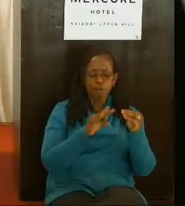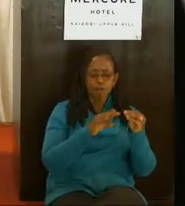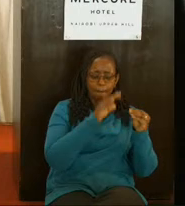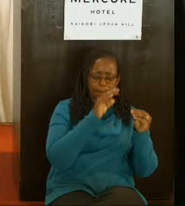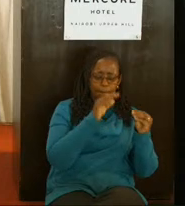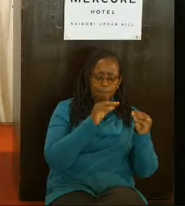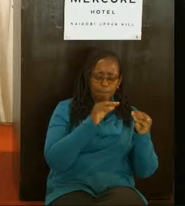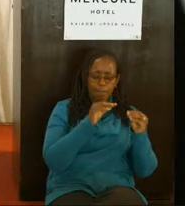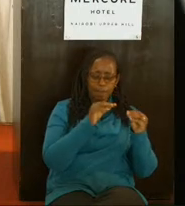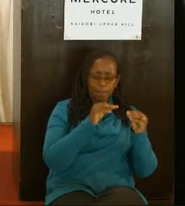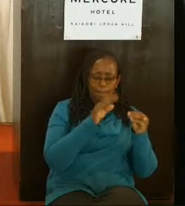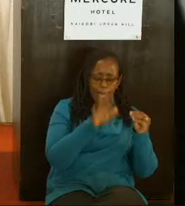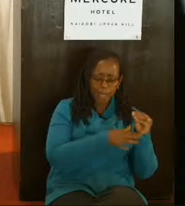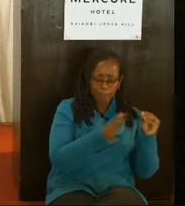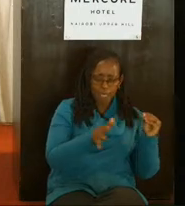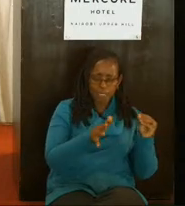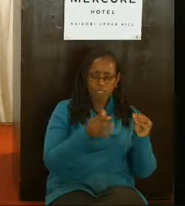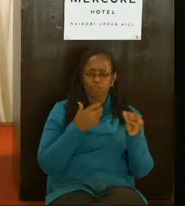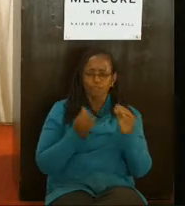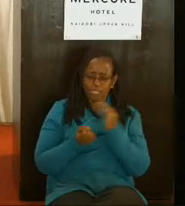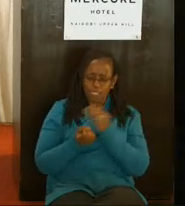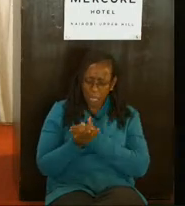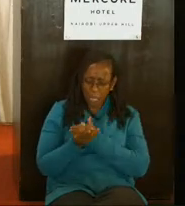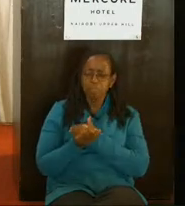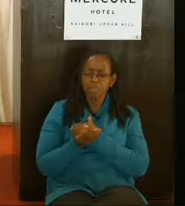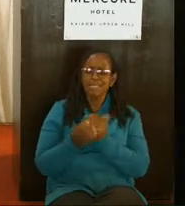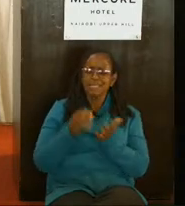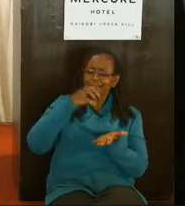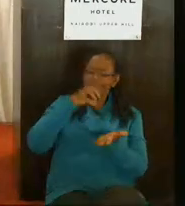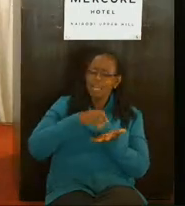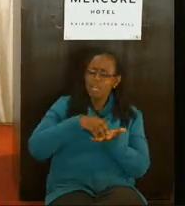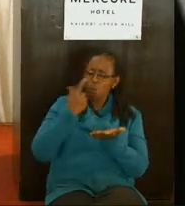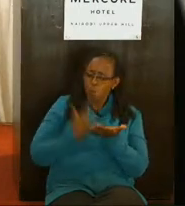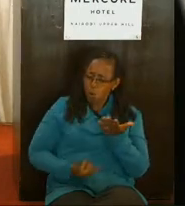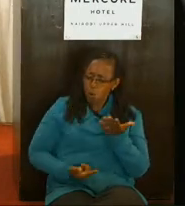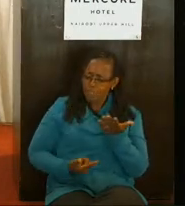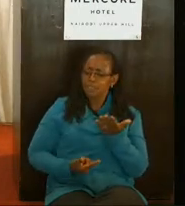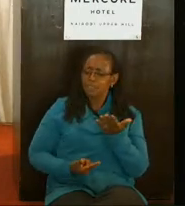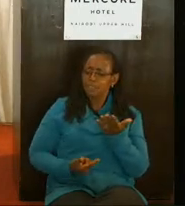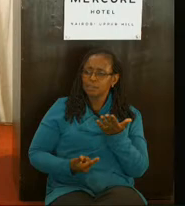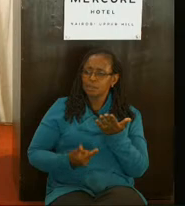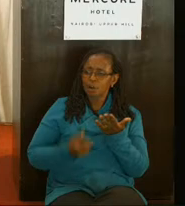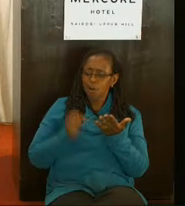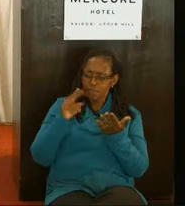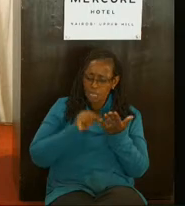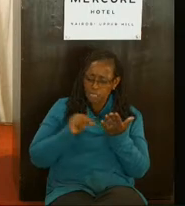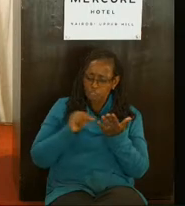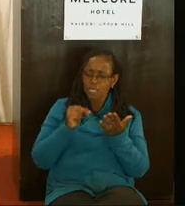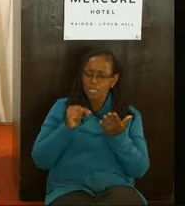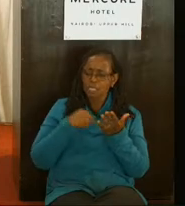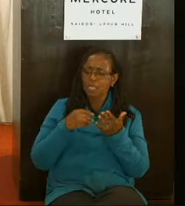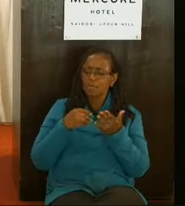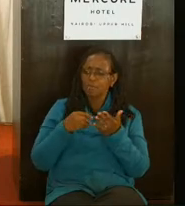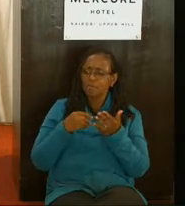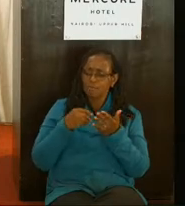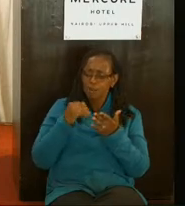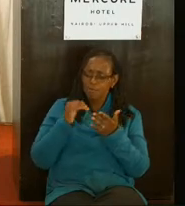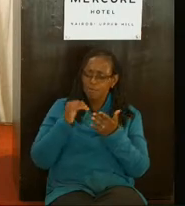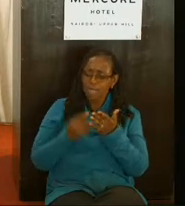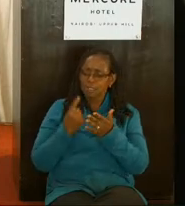to State what is the state of the union in this last five three six months